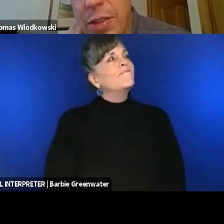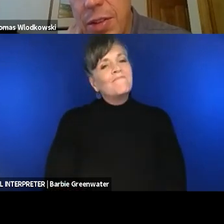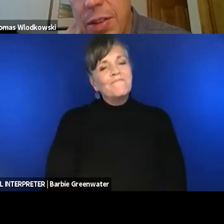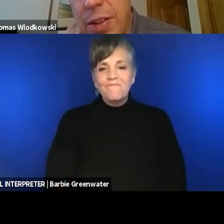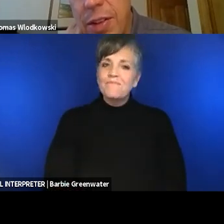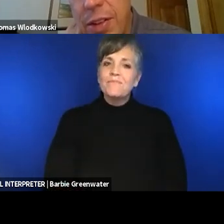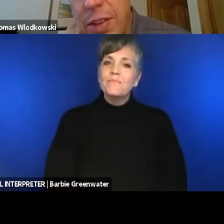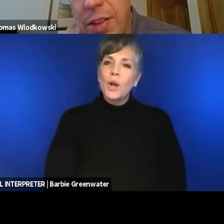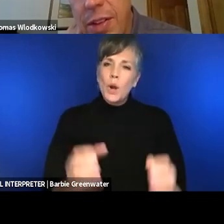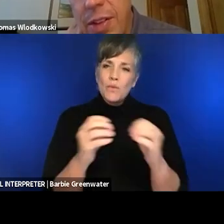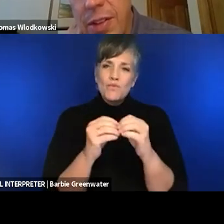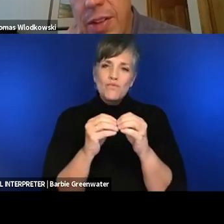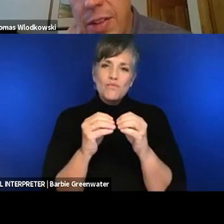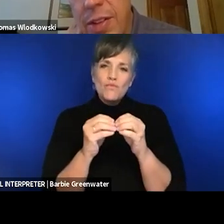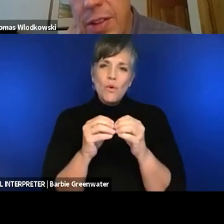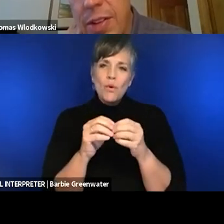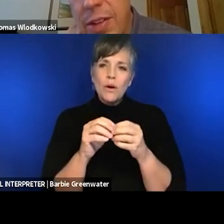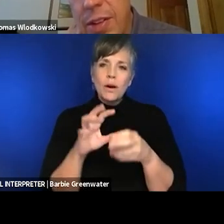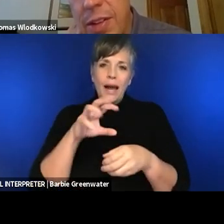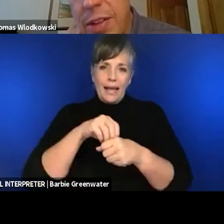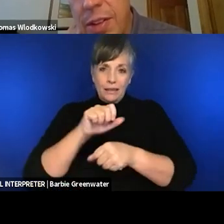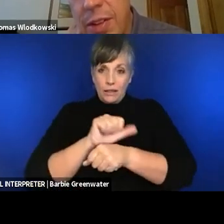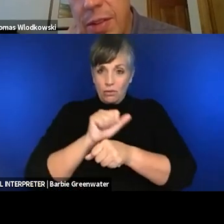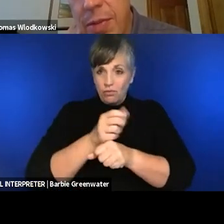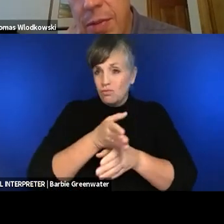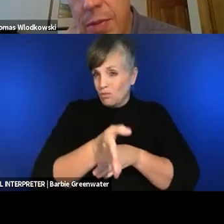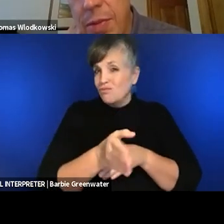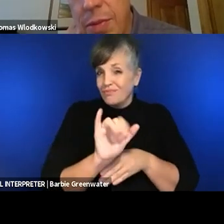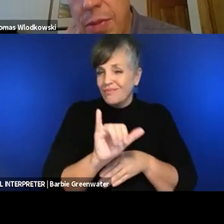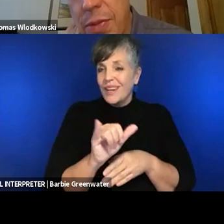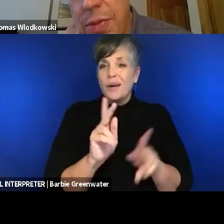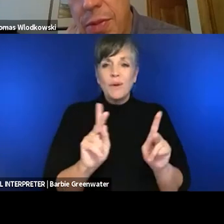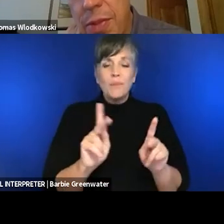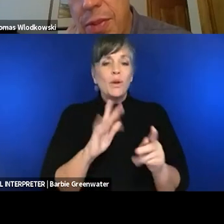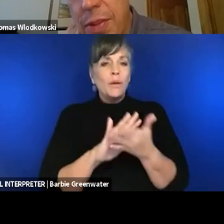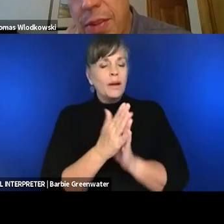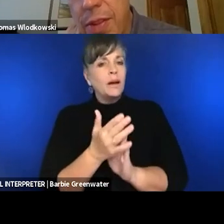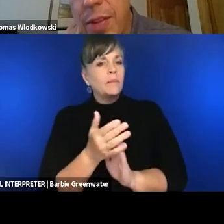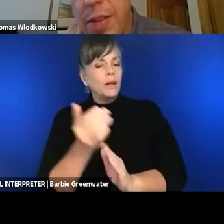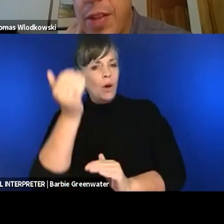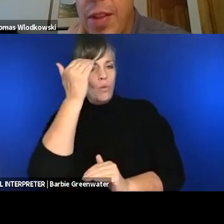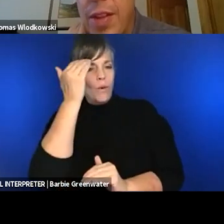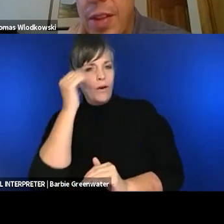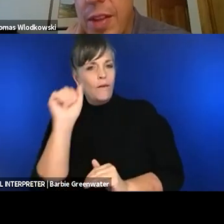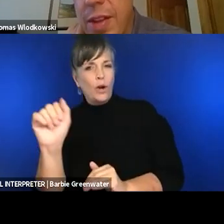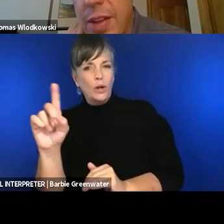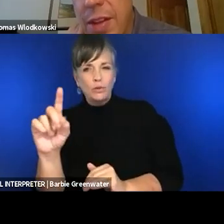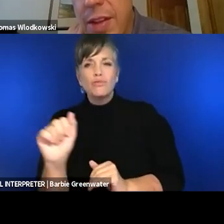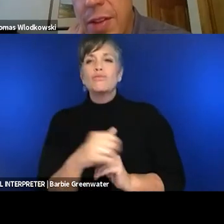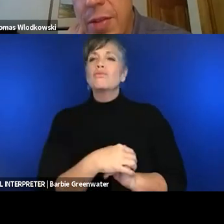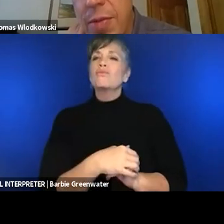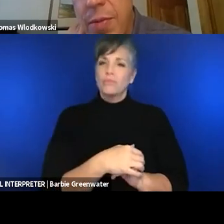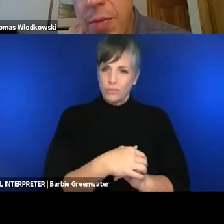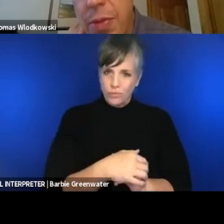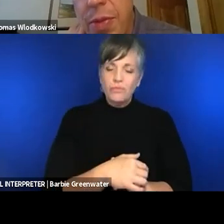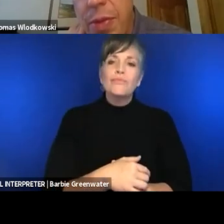even sighted people are becoming more and more aware of audio description. And I hear a lot of times from people that I've mentioned